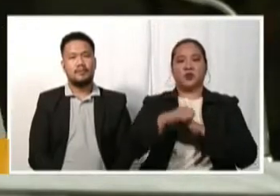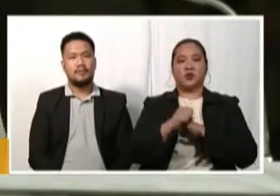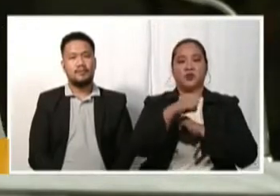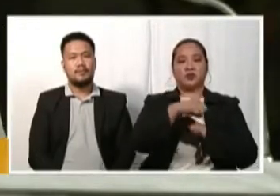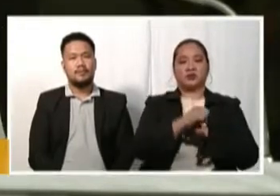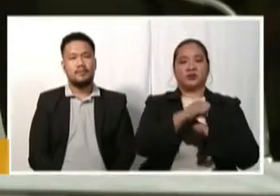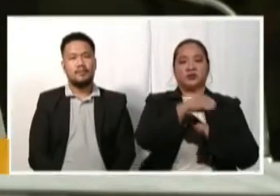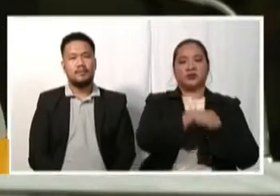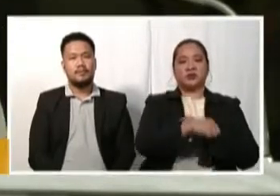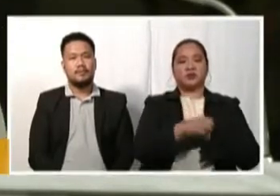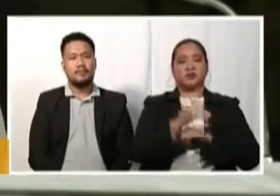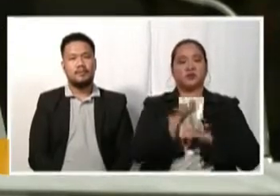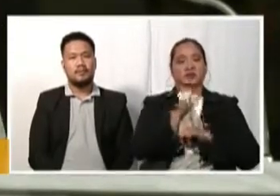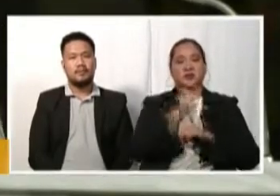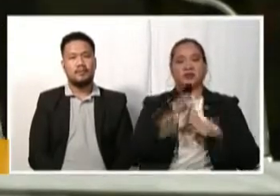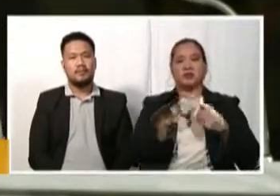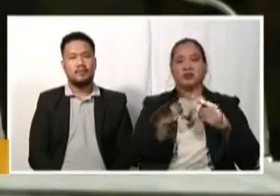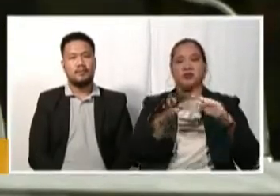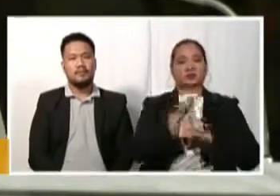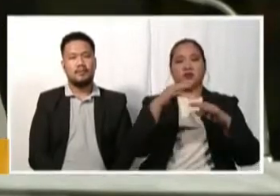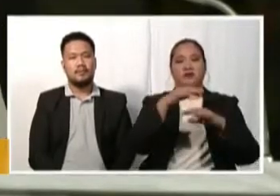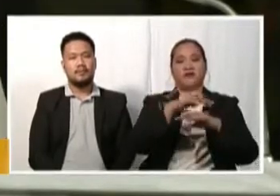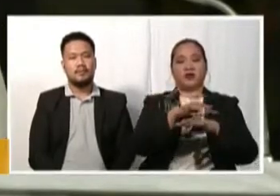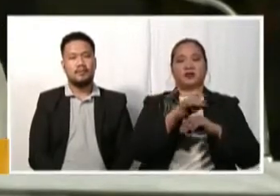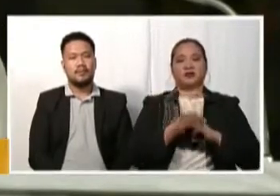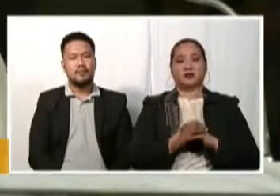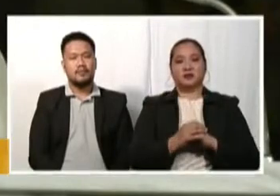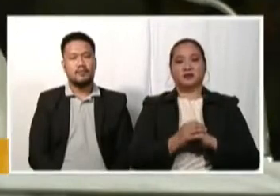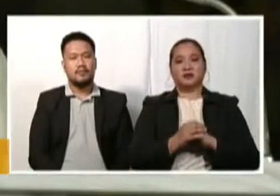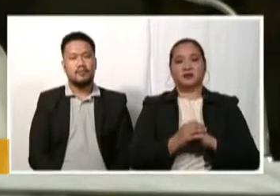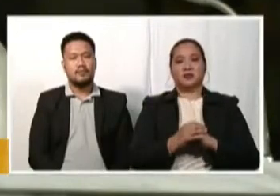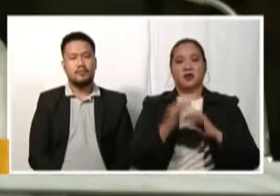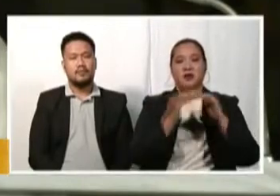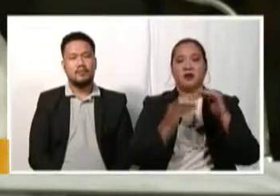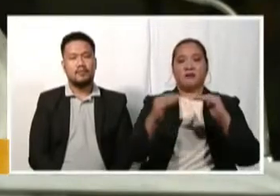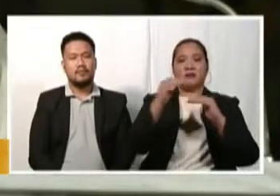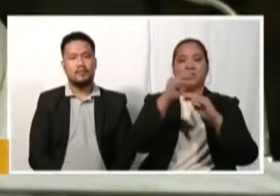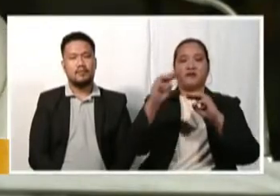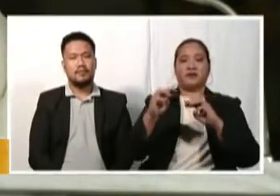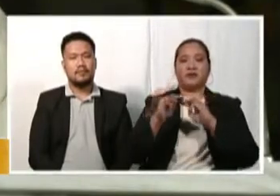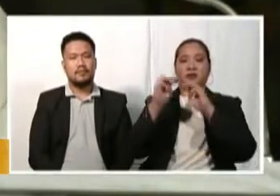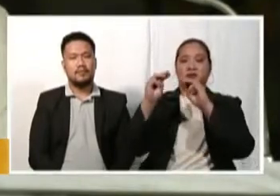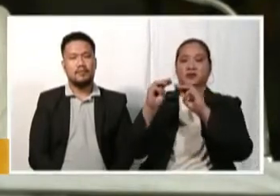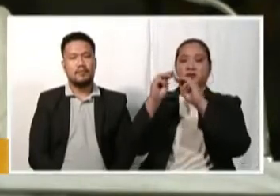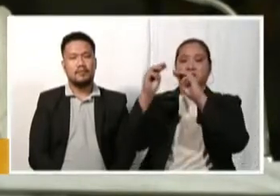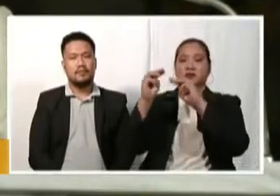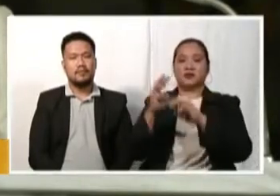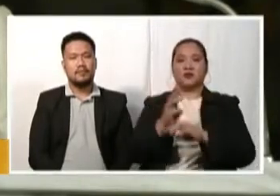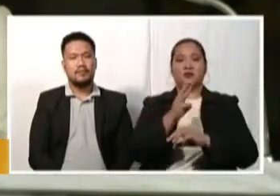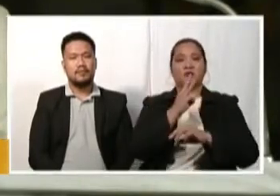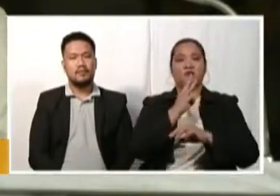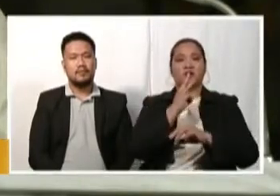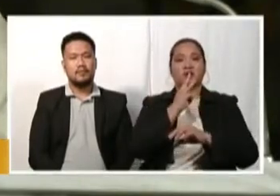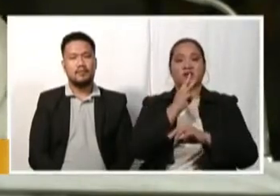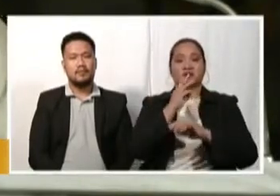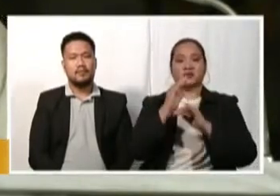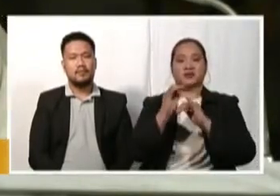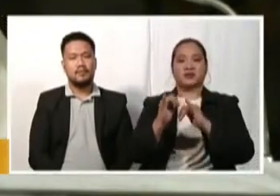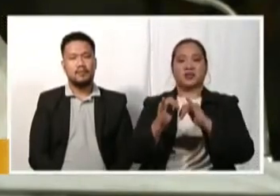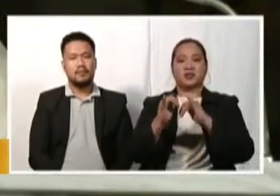as with a garment, you covered it. Above the mountains, the waters stood.